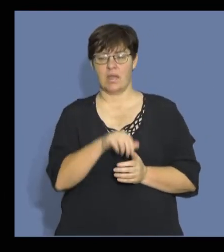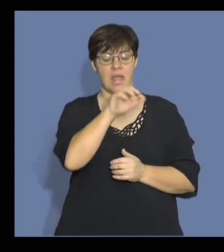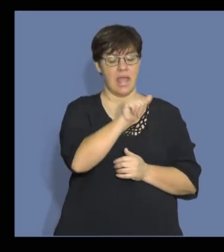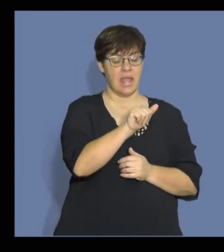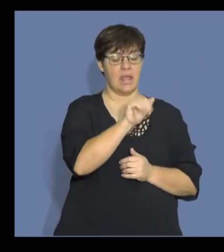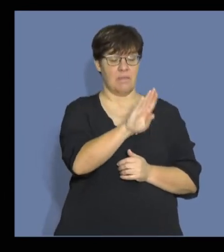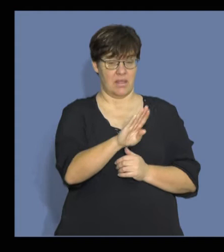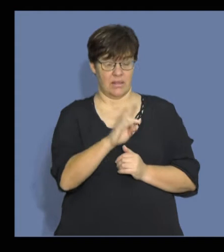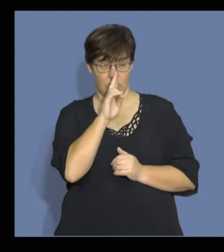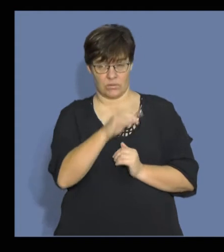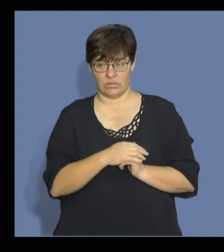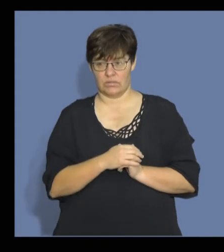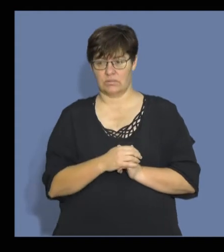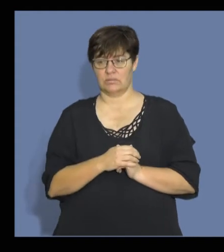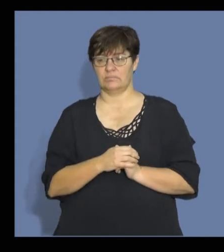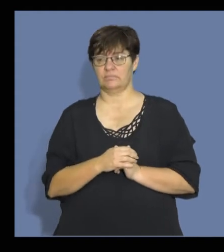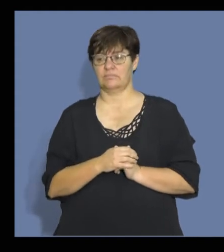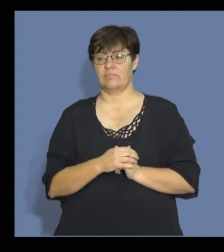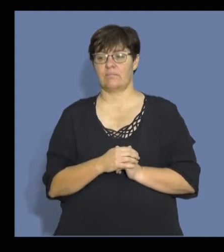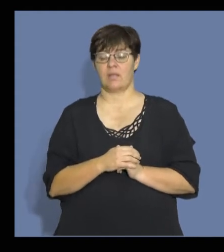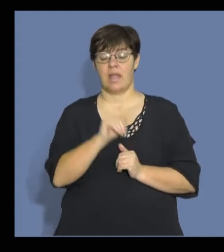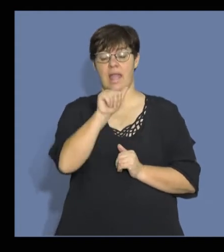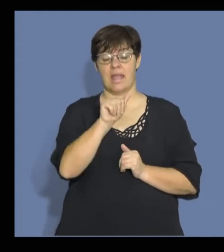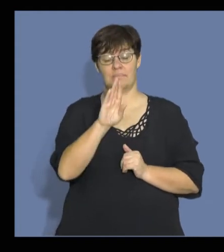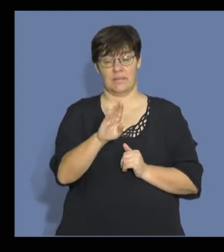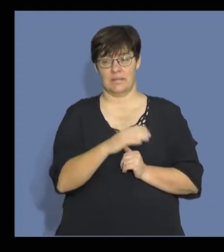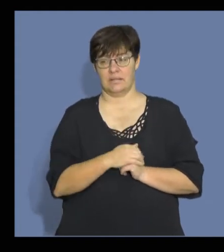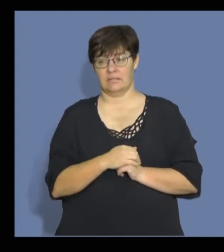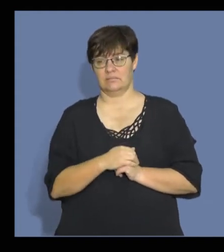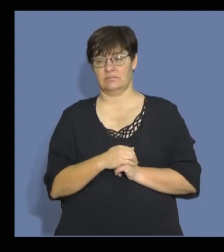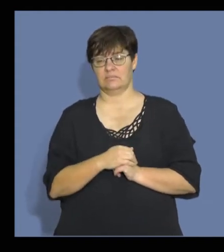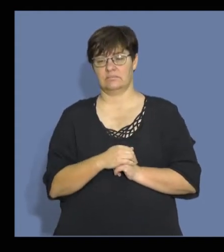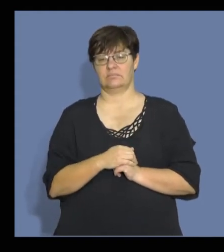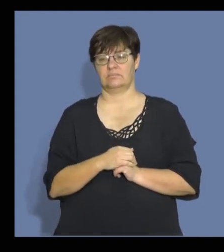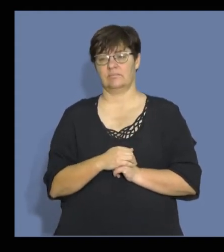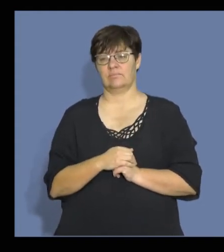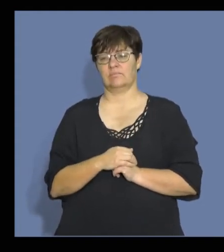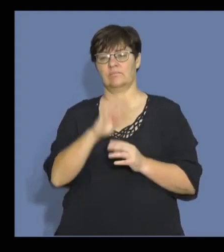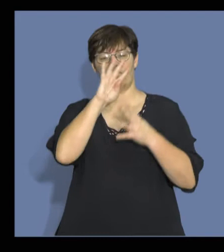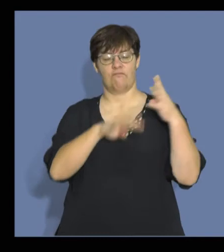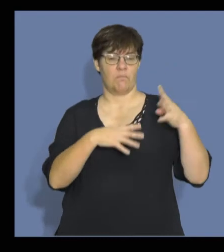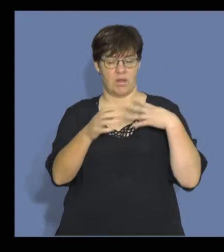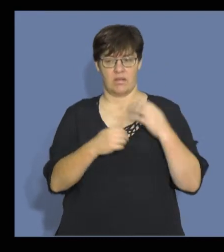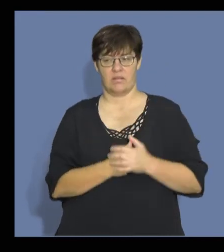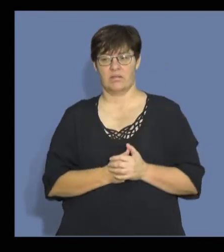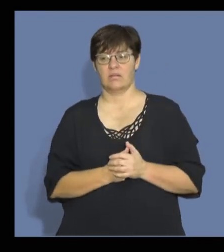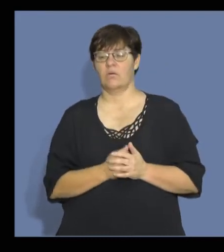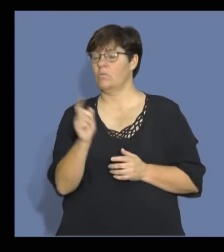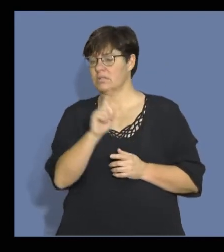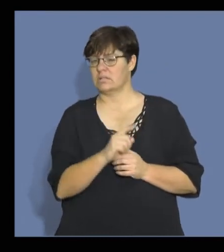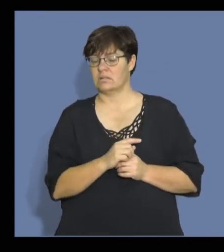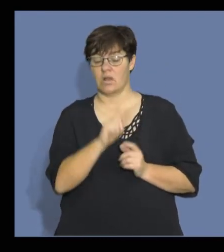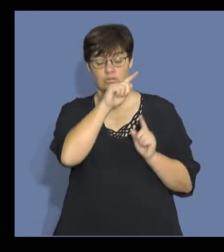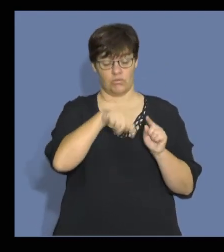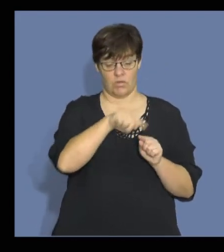B, the distance between A and B, I'm just going to do the formula, and the formula was the